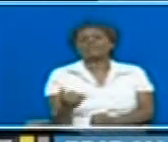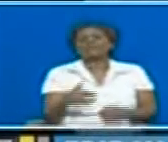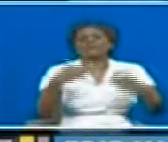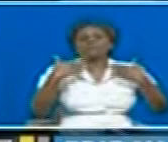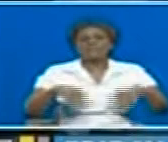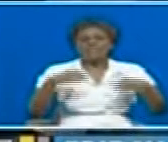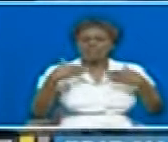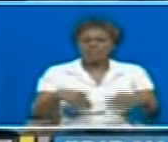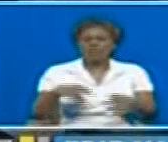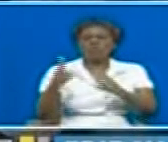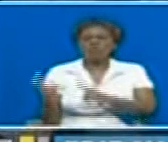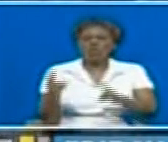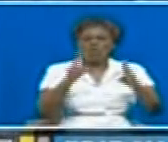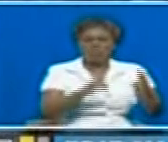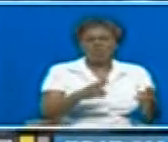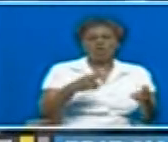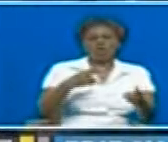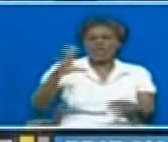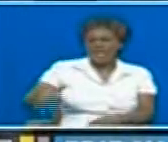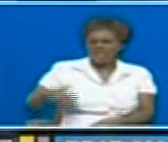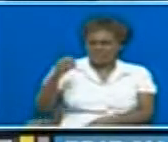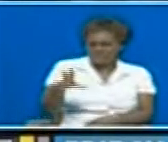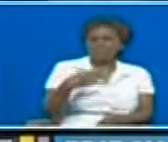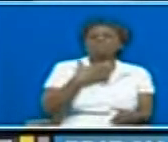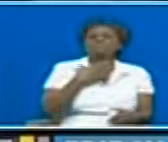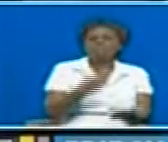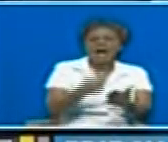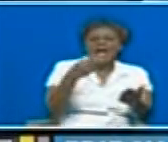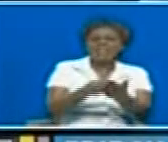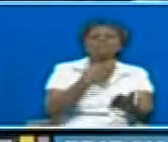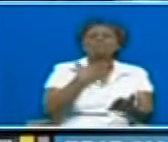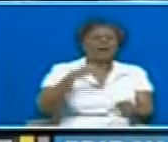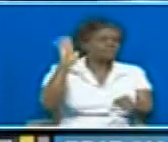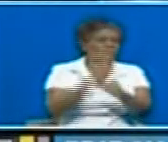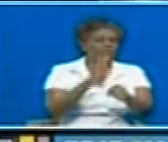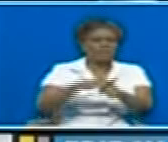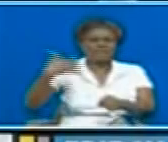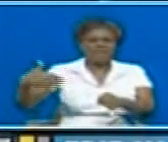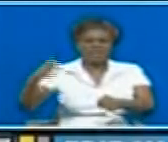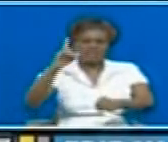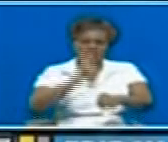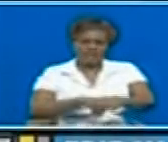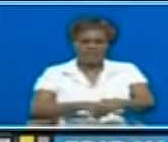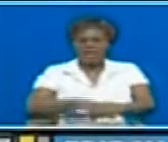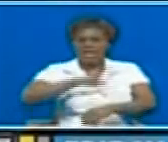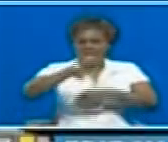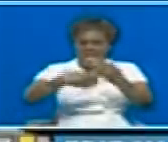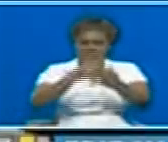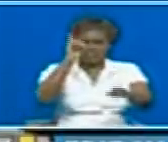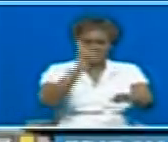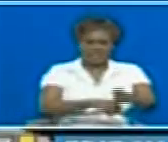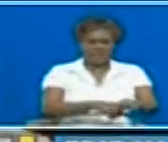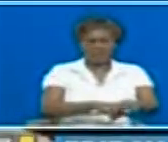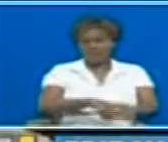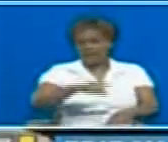watu wamesoea tu bei kubwa kila dakika. Watu wanataka pesa mingi kila dakika. Kila wakati.